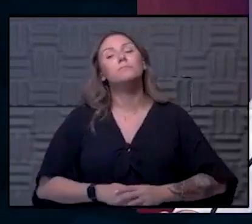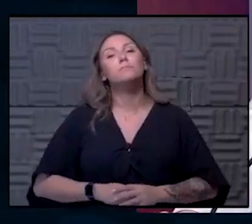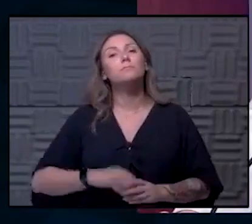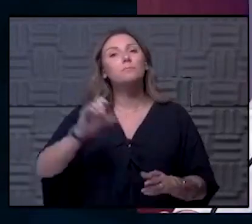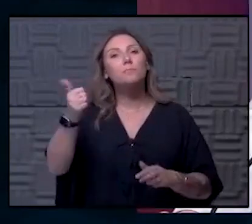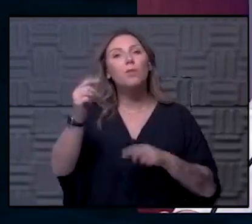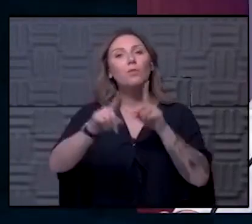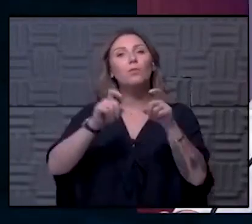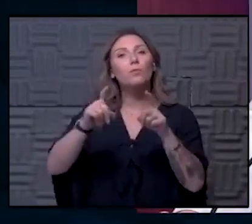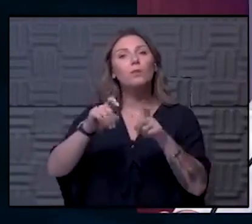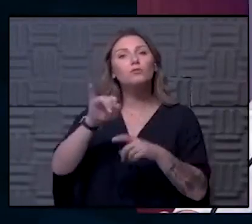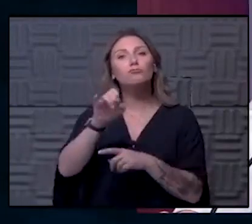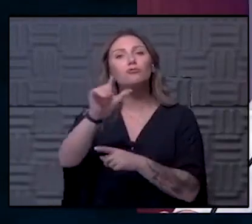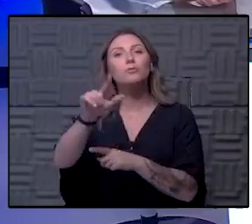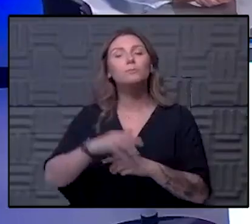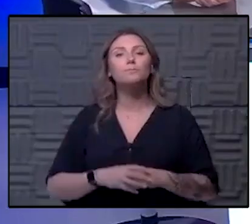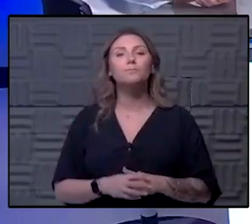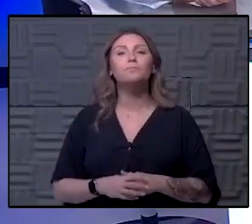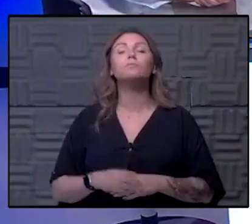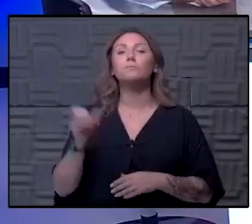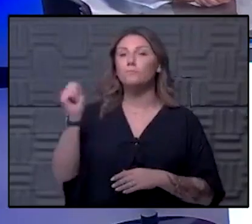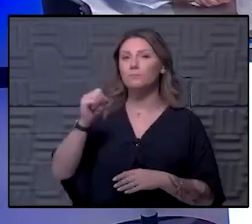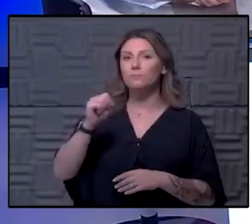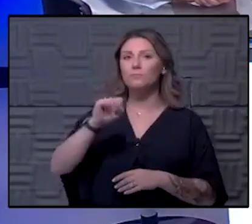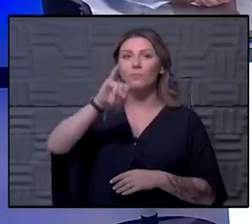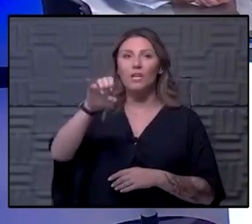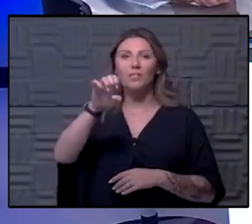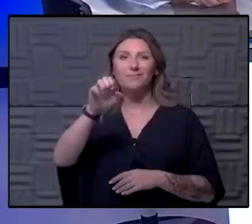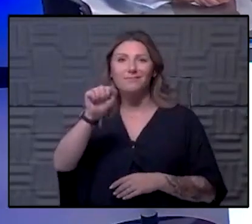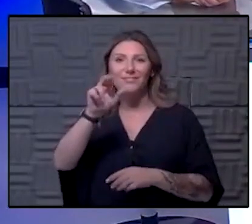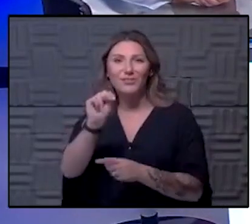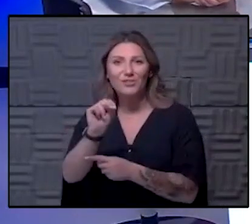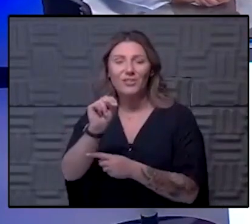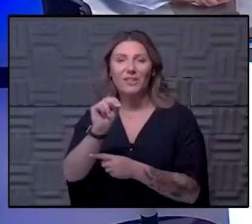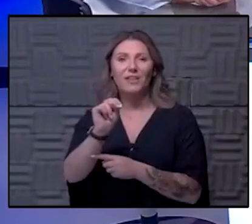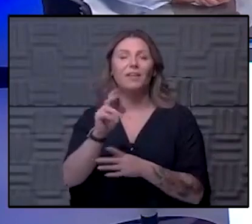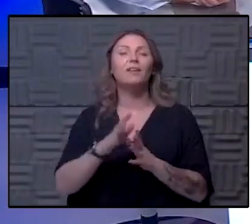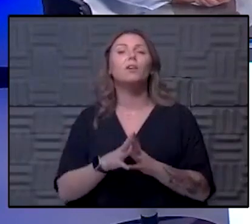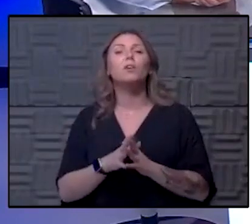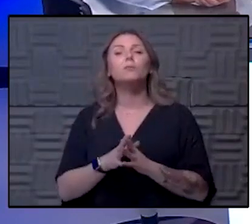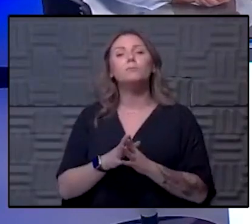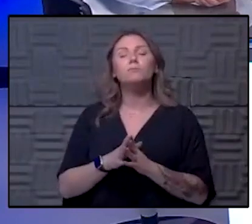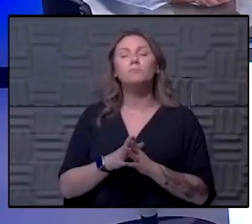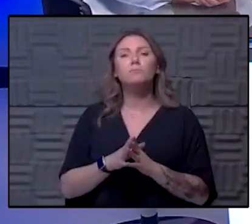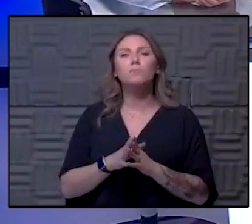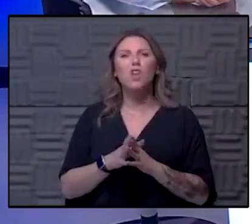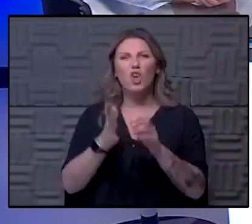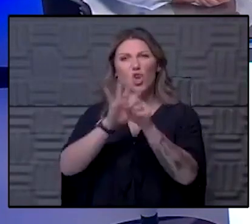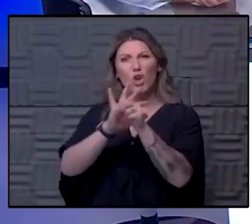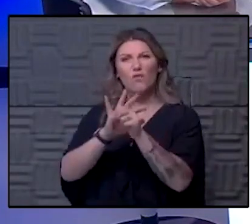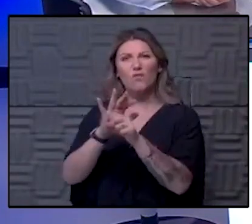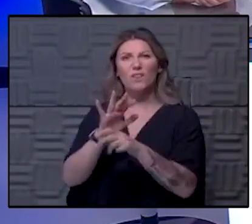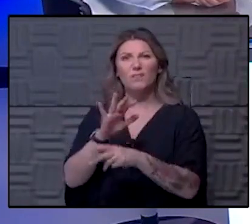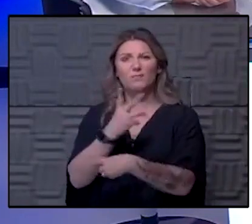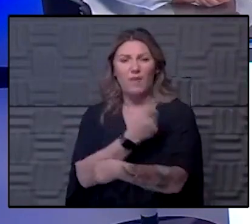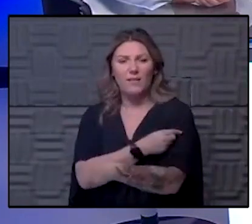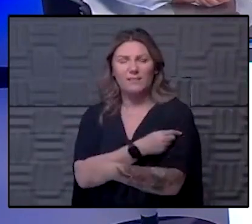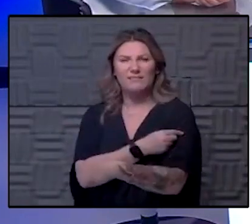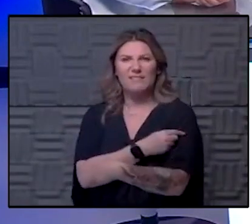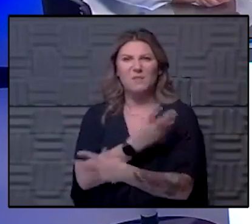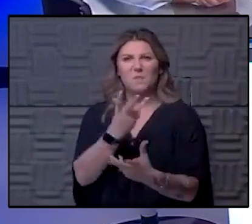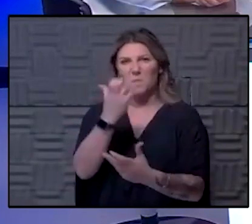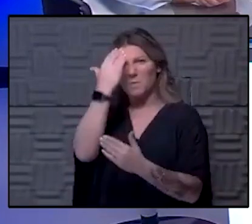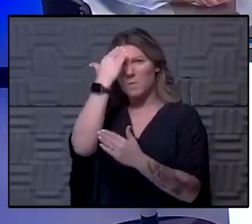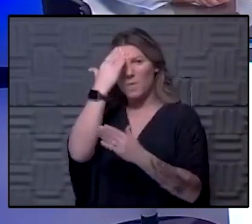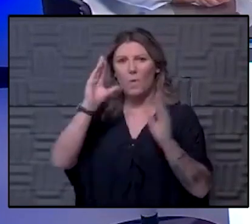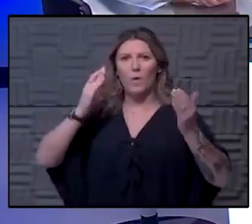Other questions out there, Jill? Yeah, we do. Jean wants to know, how do COVID vaccines compare in terms of total